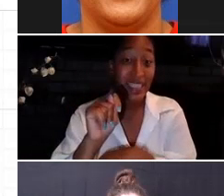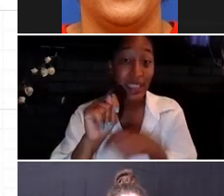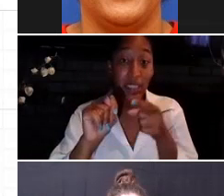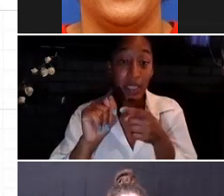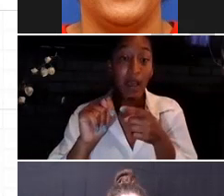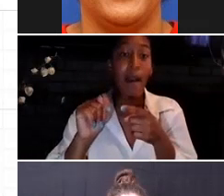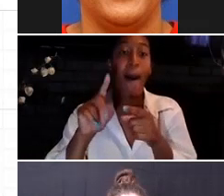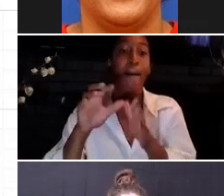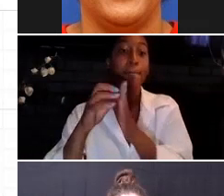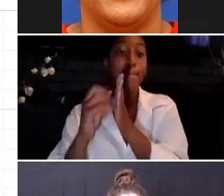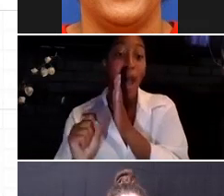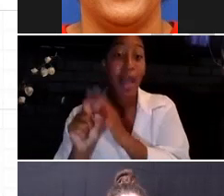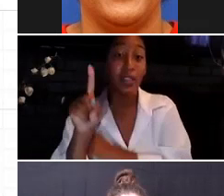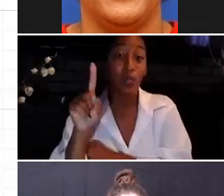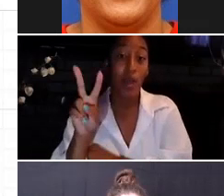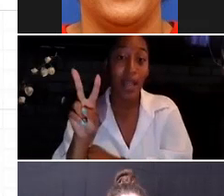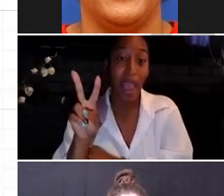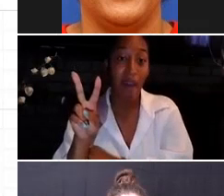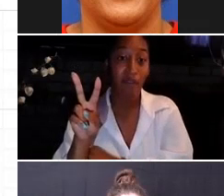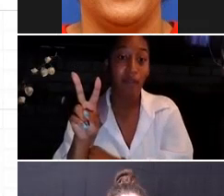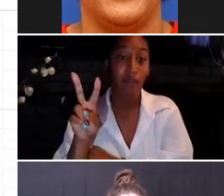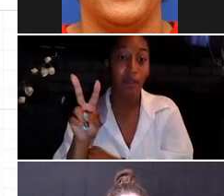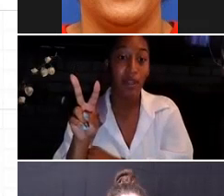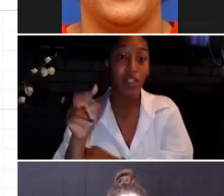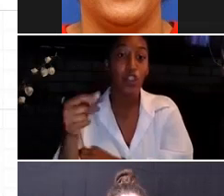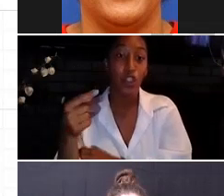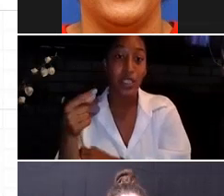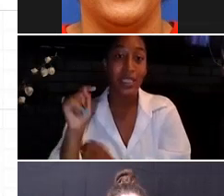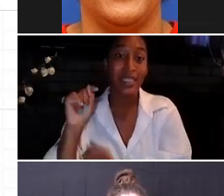G T squared.